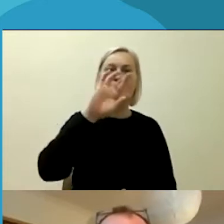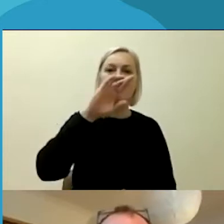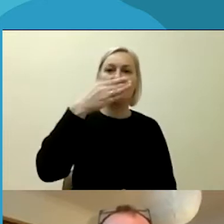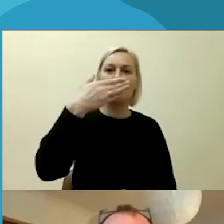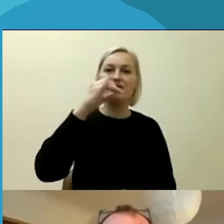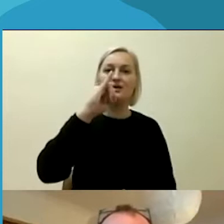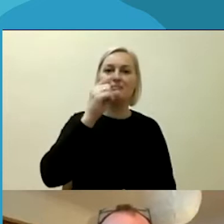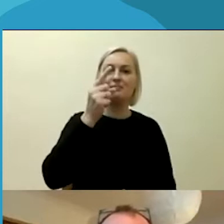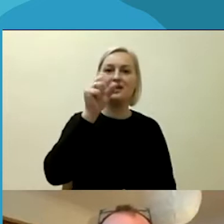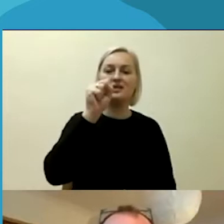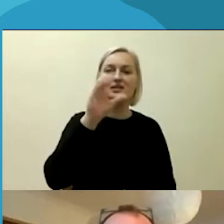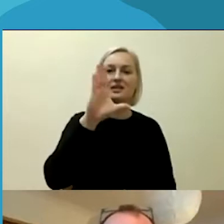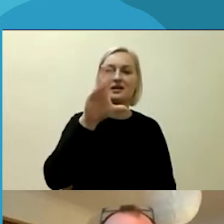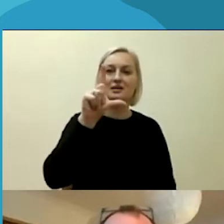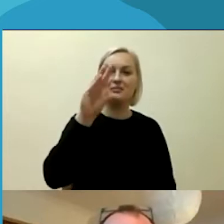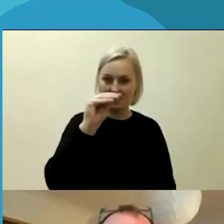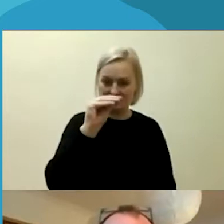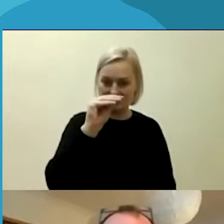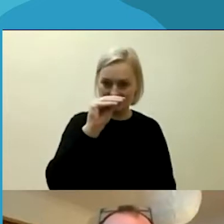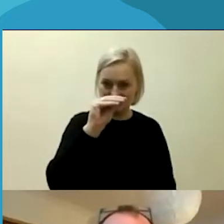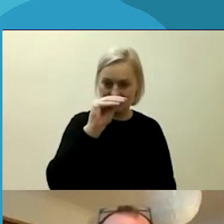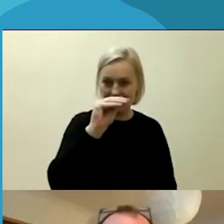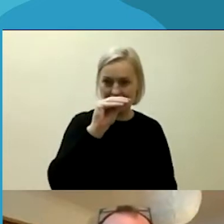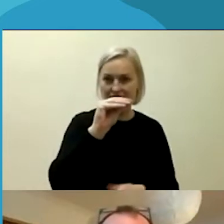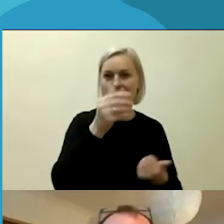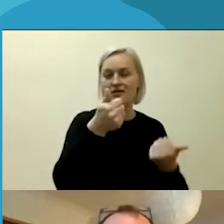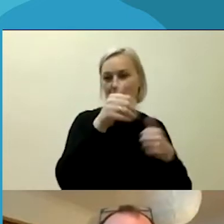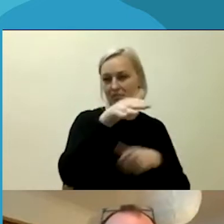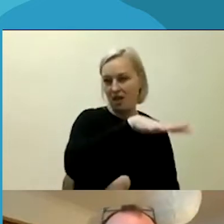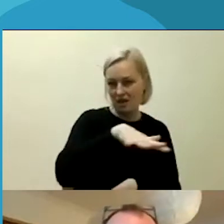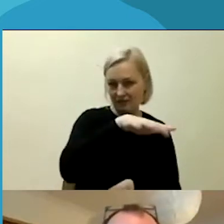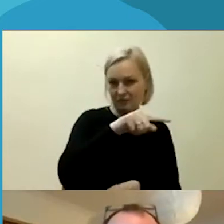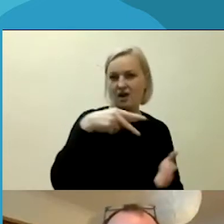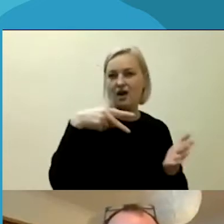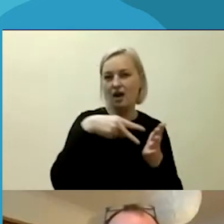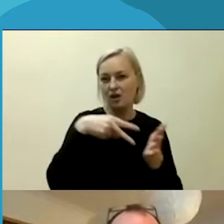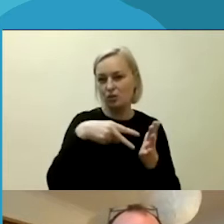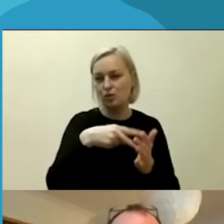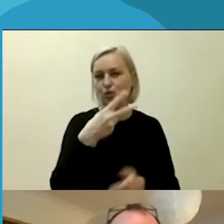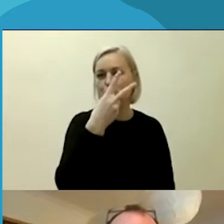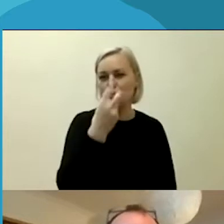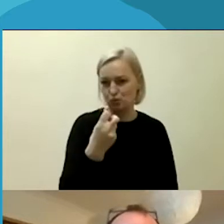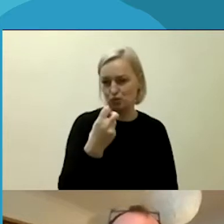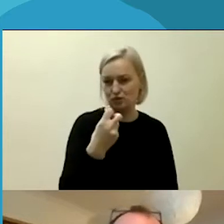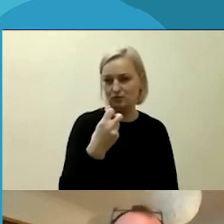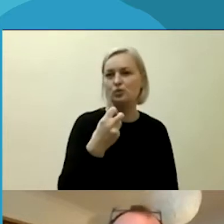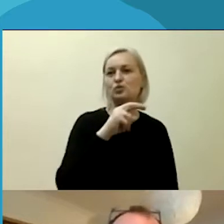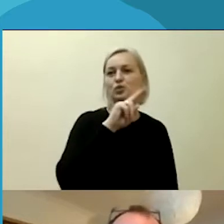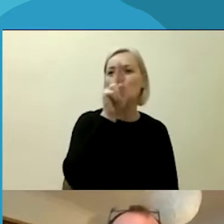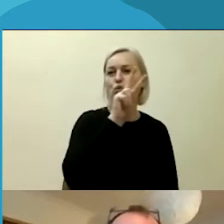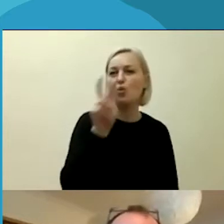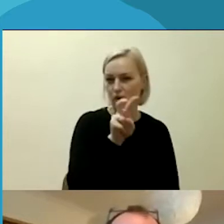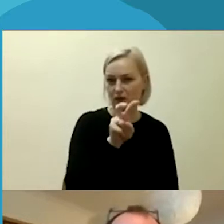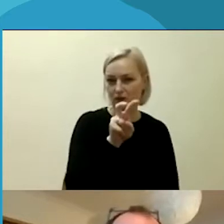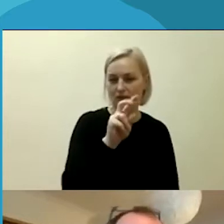understand now that it costs about $200 per year because they just added a cost to it. So that, and then plus your cost